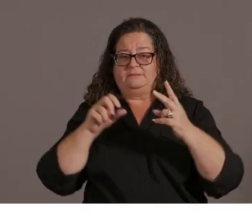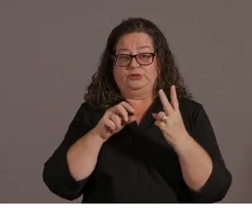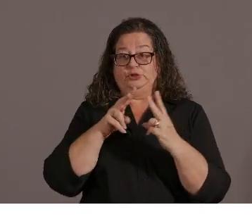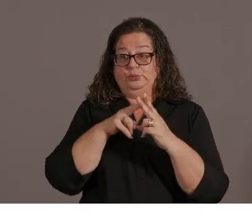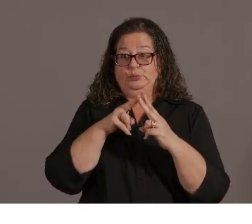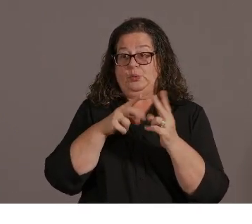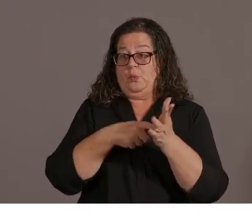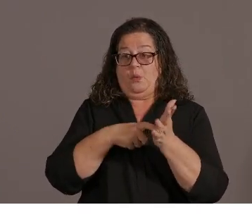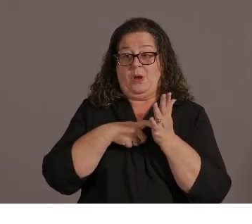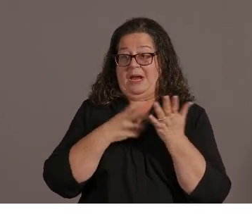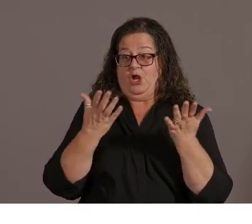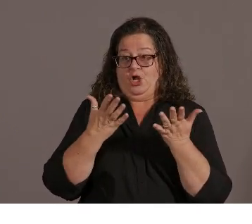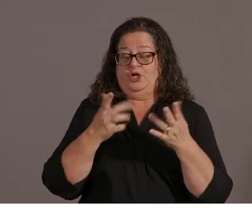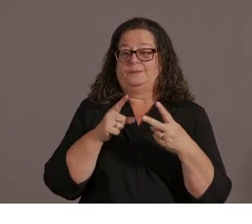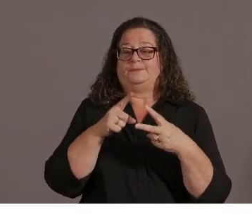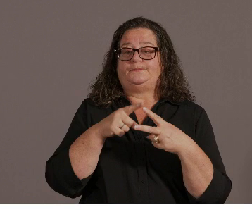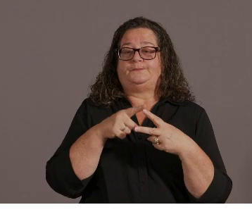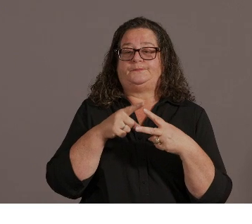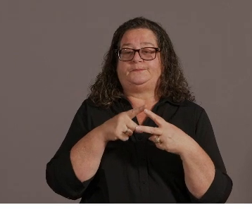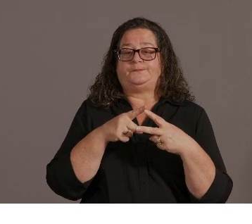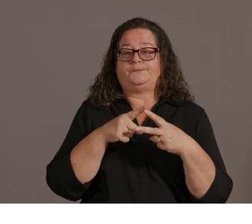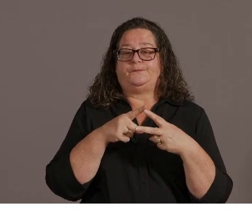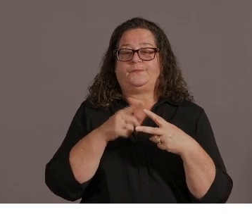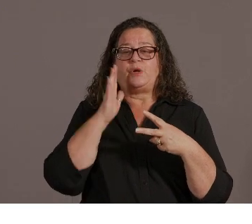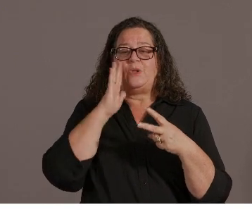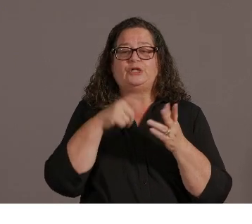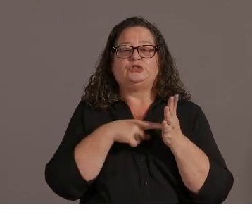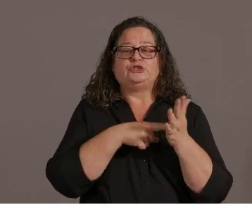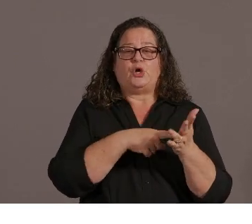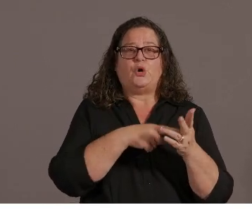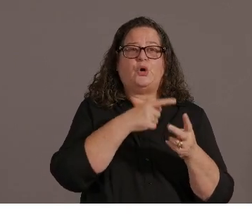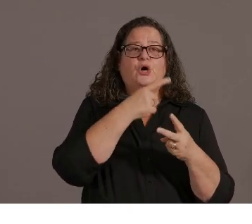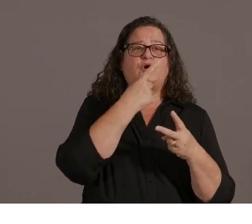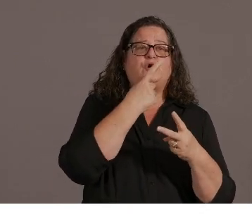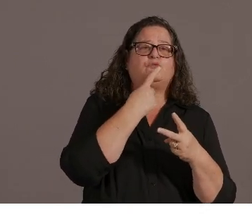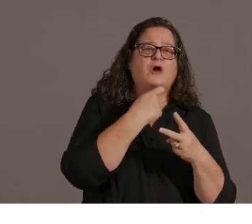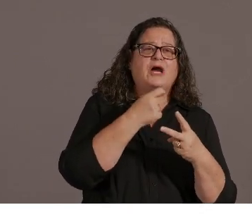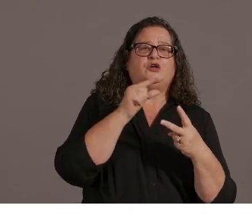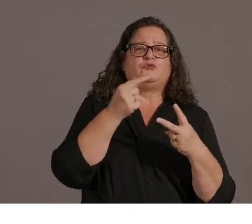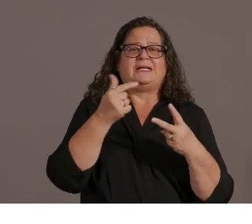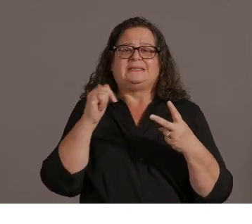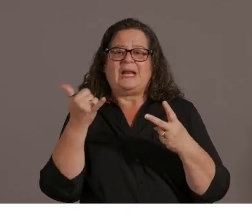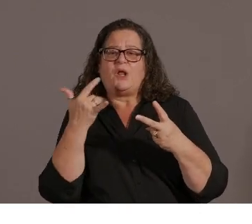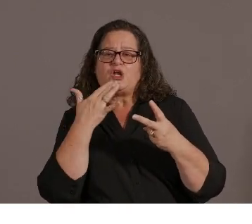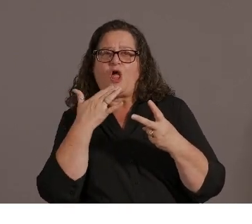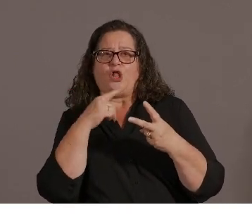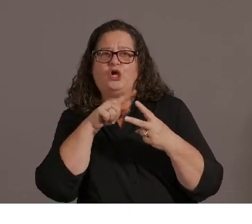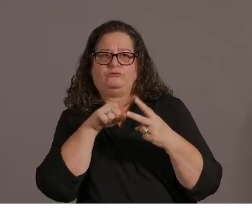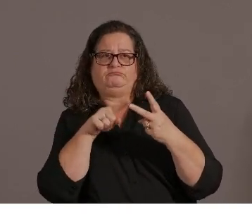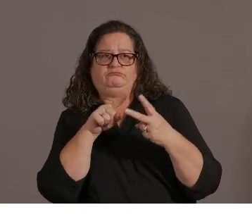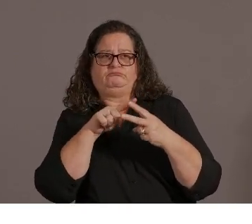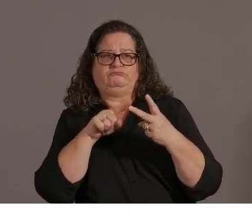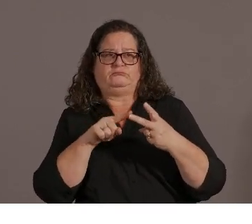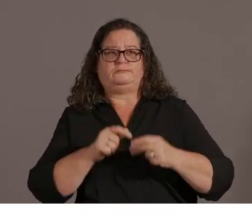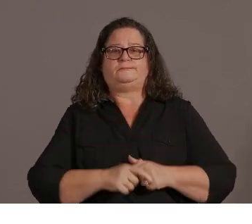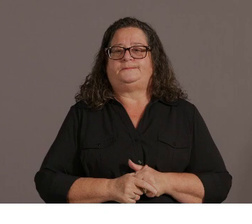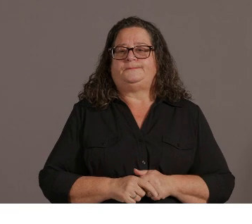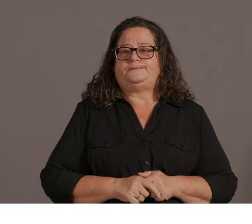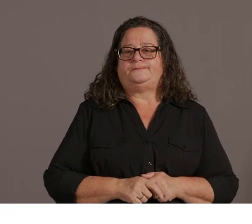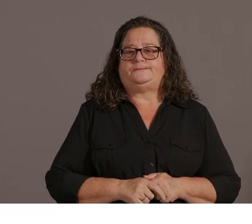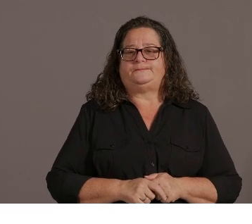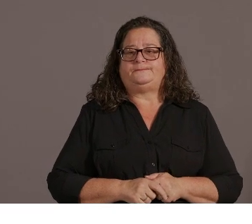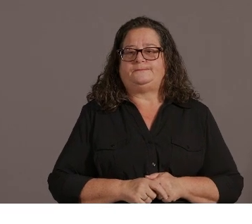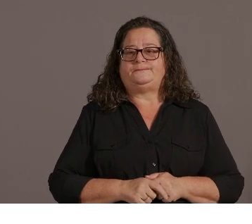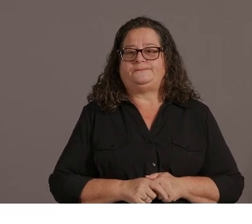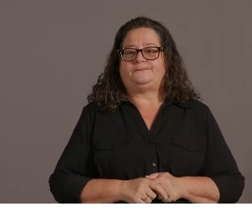transmission category that either the state or that county is in. And with that, I'm